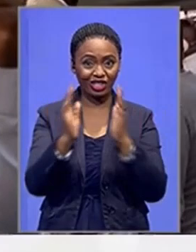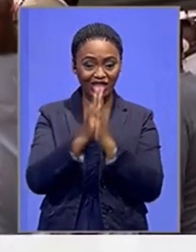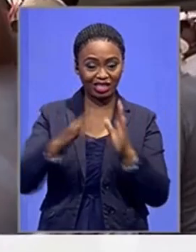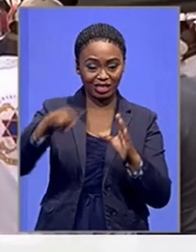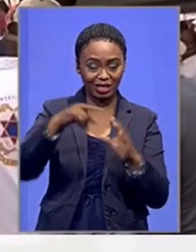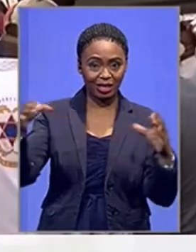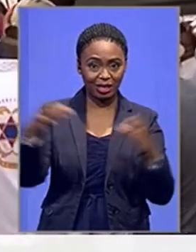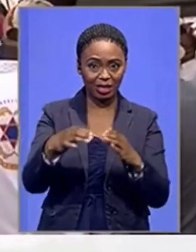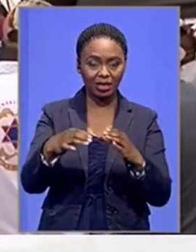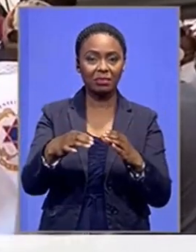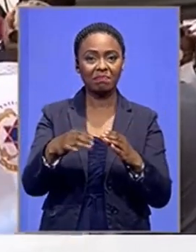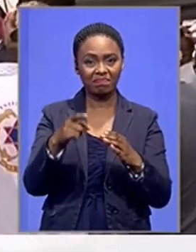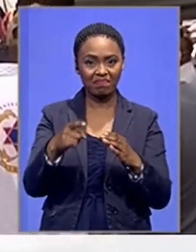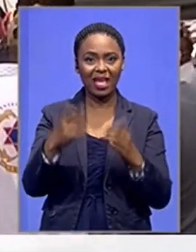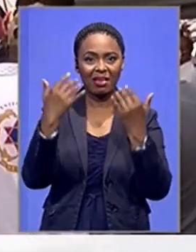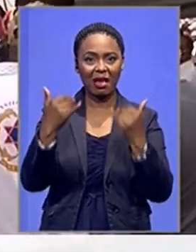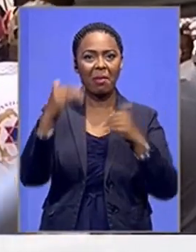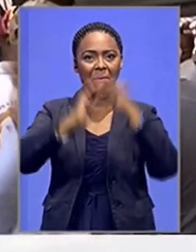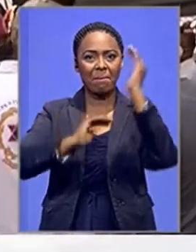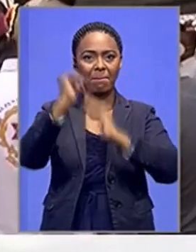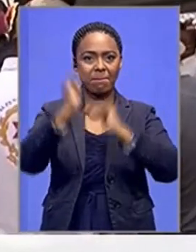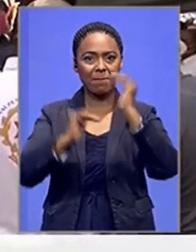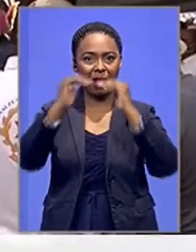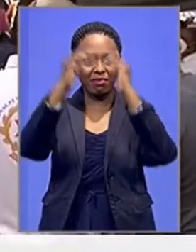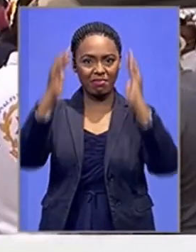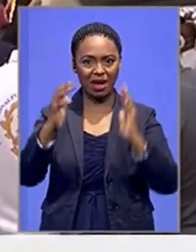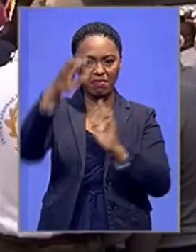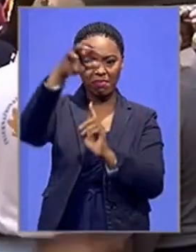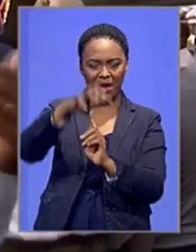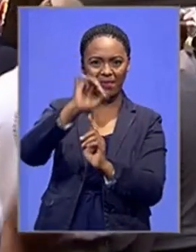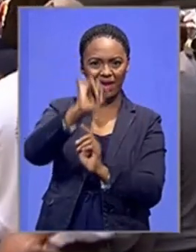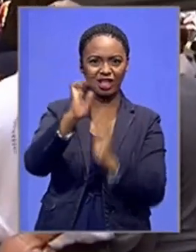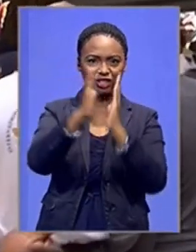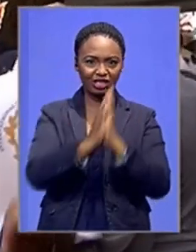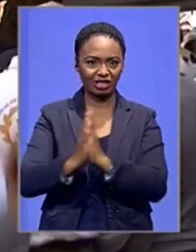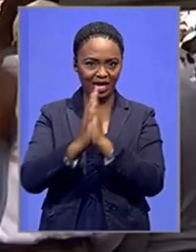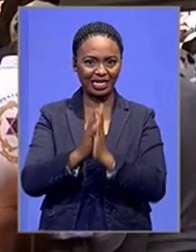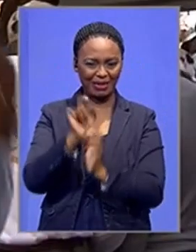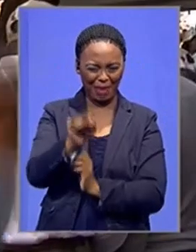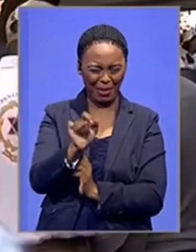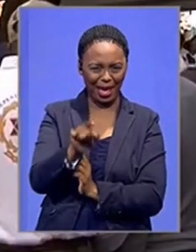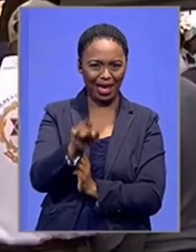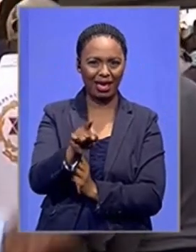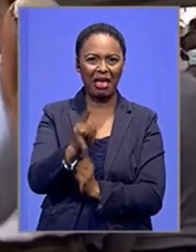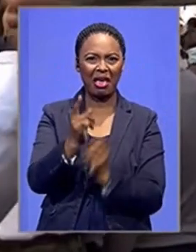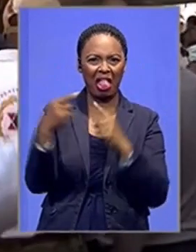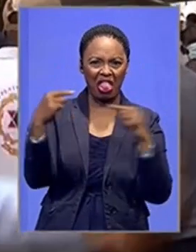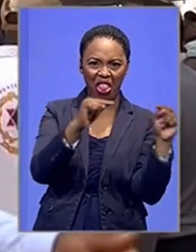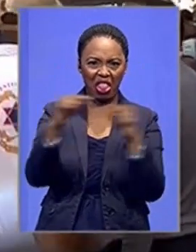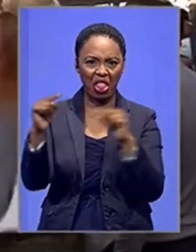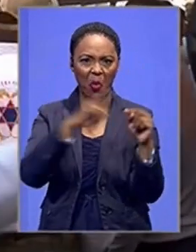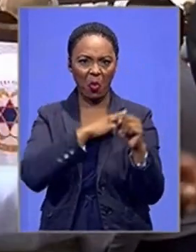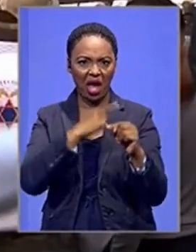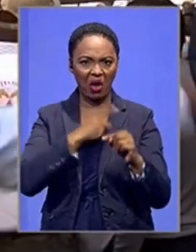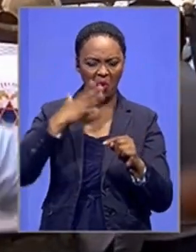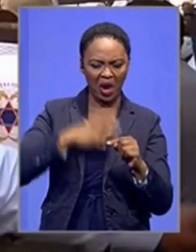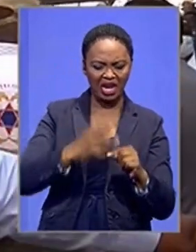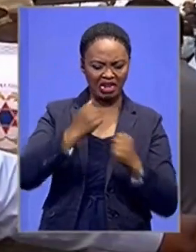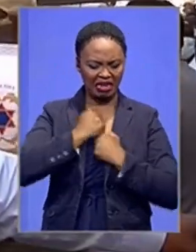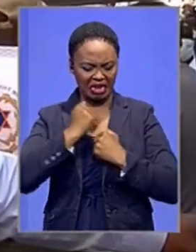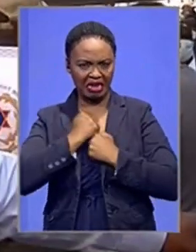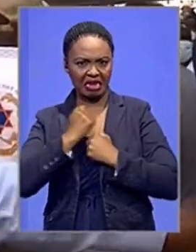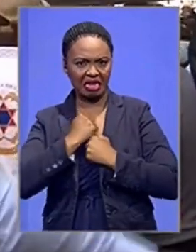ke the estate ya kereke e leng teng e leng gore each and everyone o batla a stake into